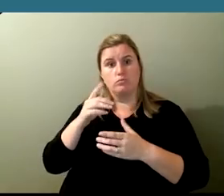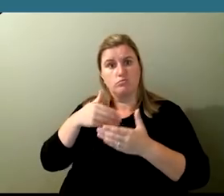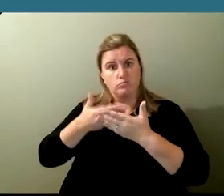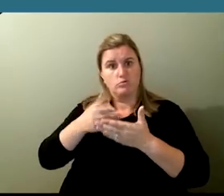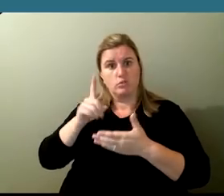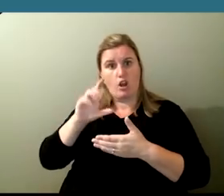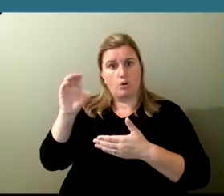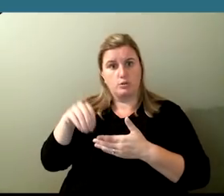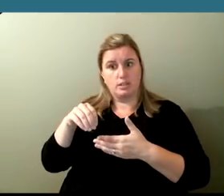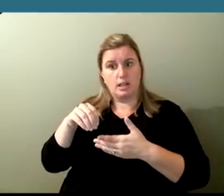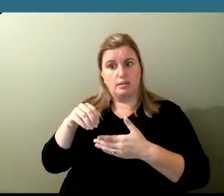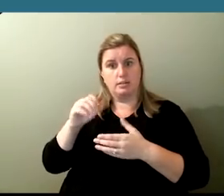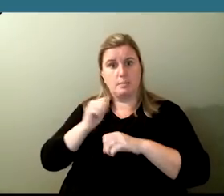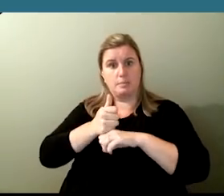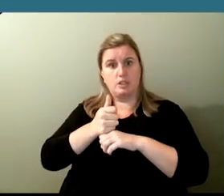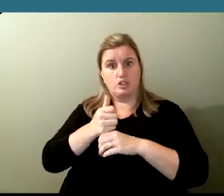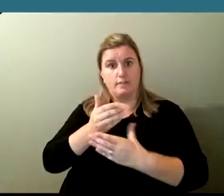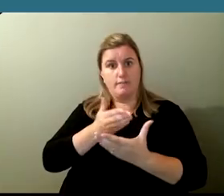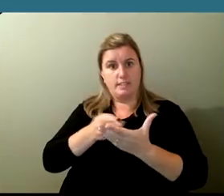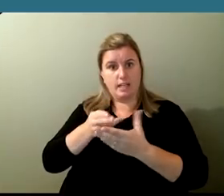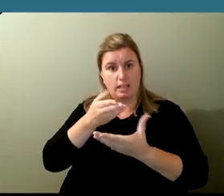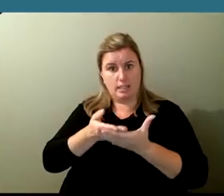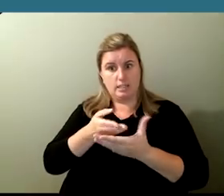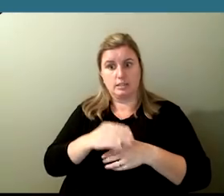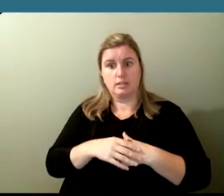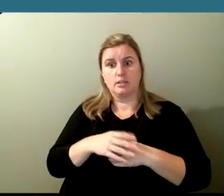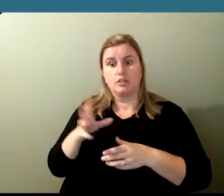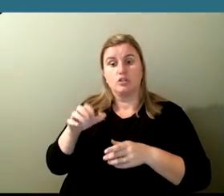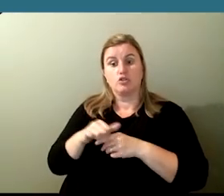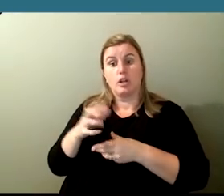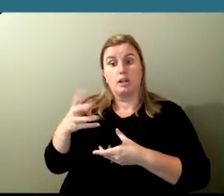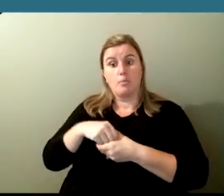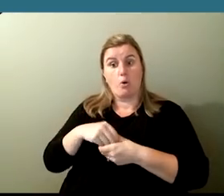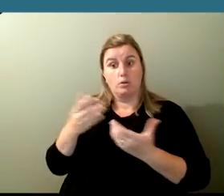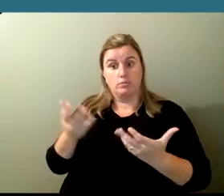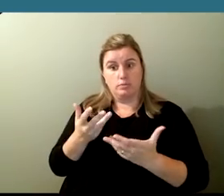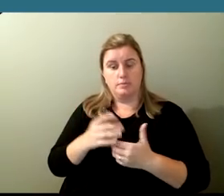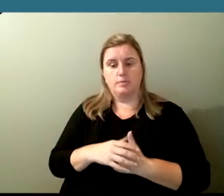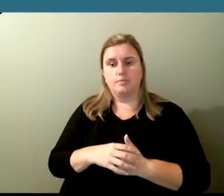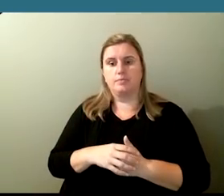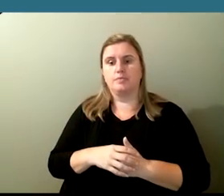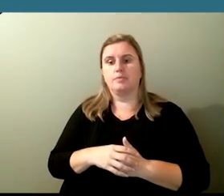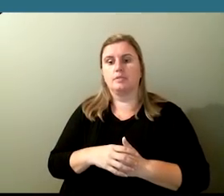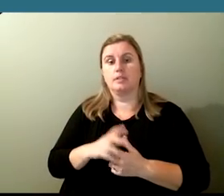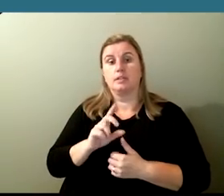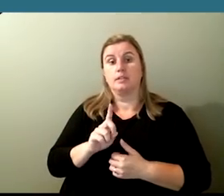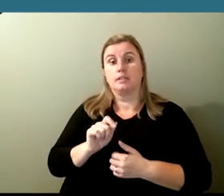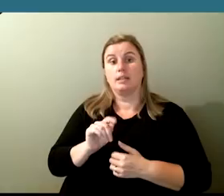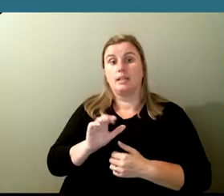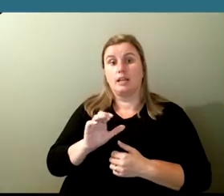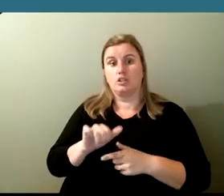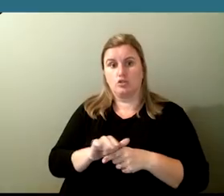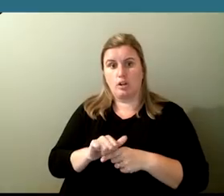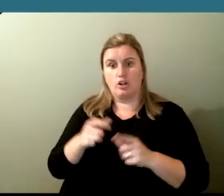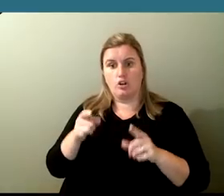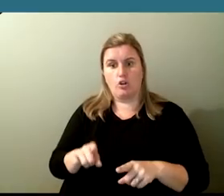implementation fidelity. What were some of the training components, which, we're getting to the details and the importance. Didactic training, which occurred